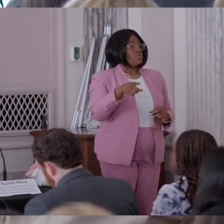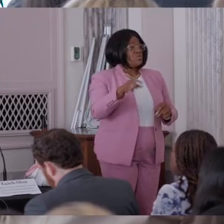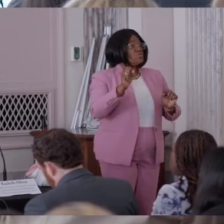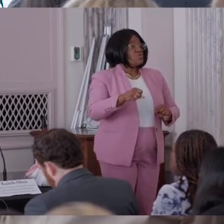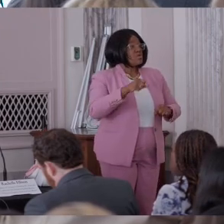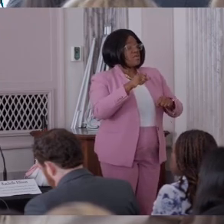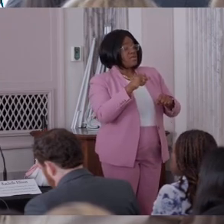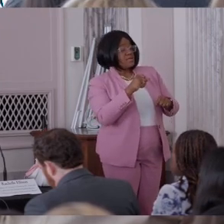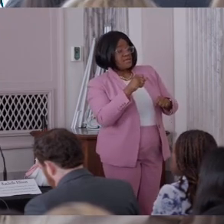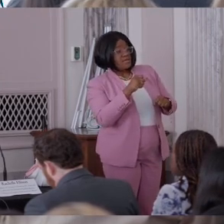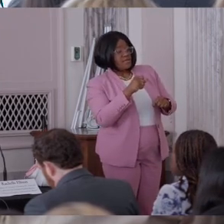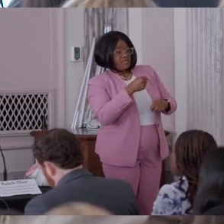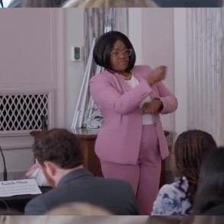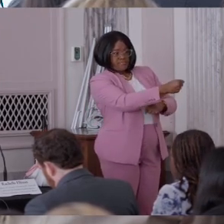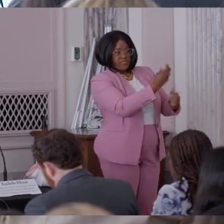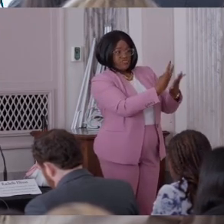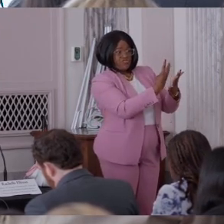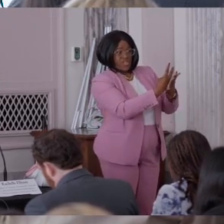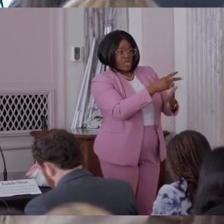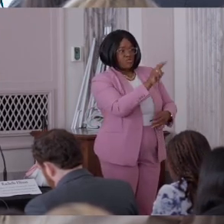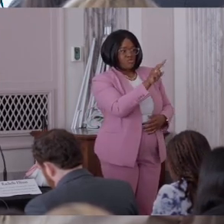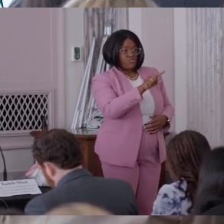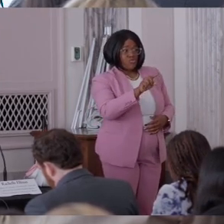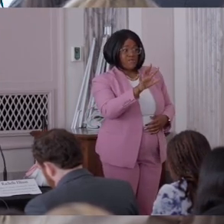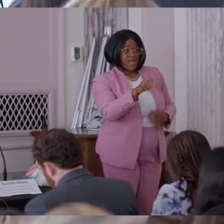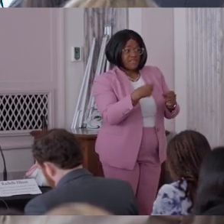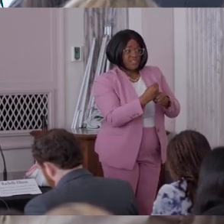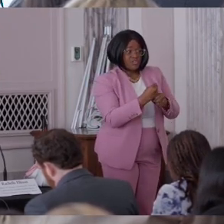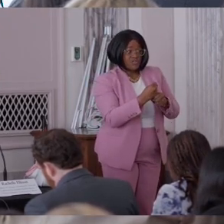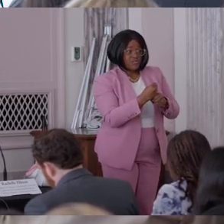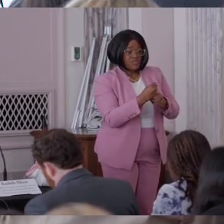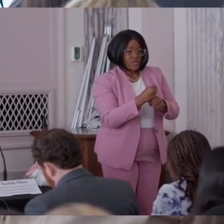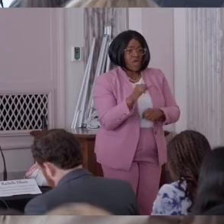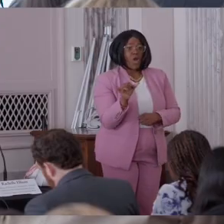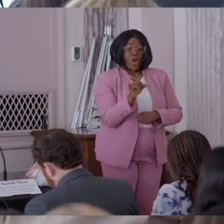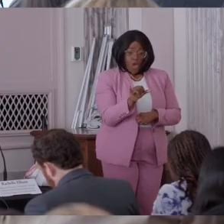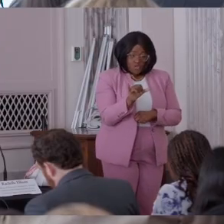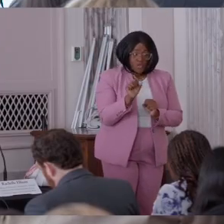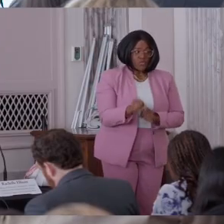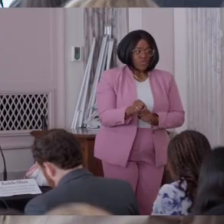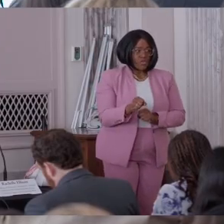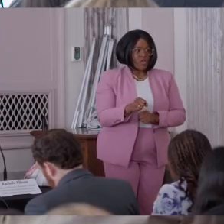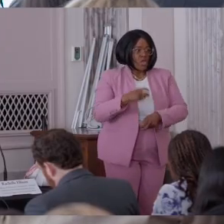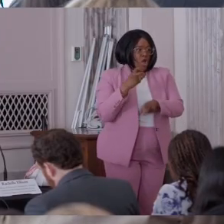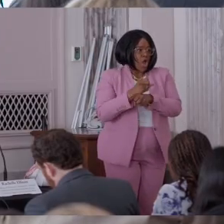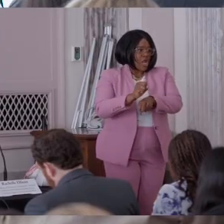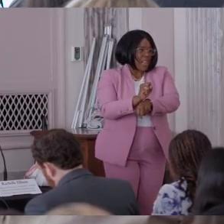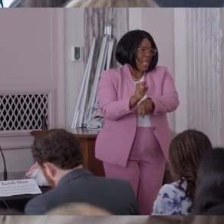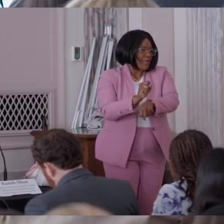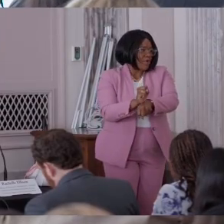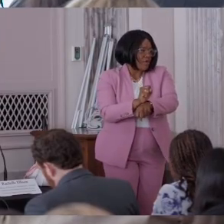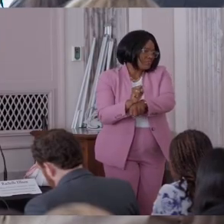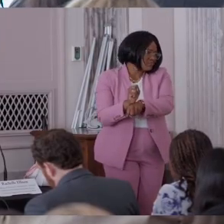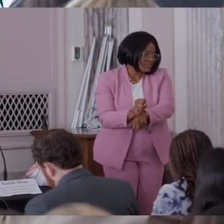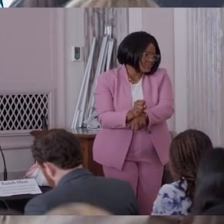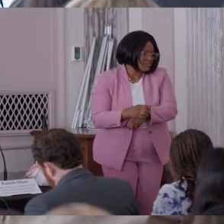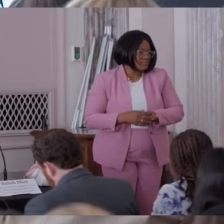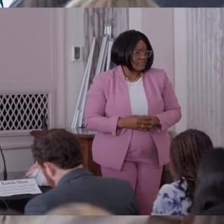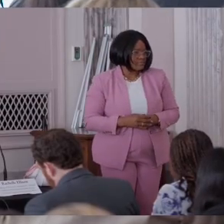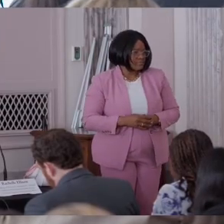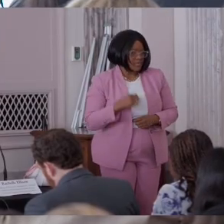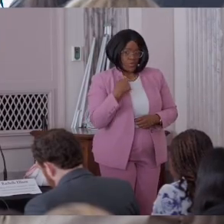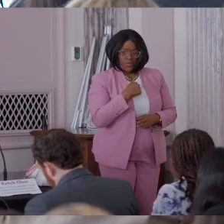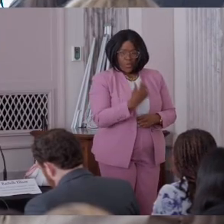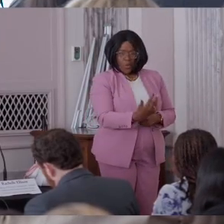be sentenced to jail for 2 to 5 years, you can also be given hard labor. So that takes us back